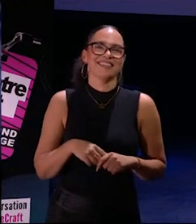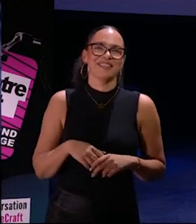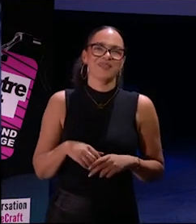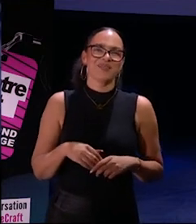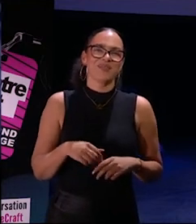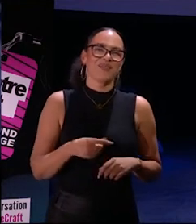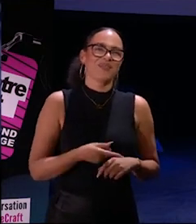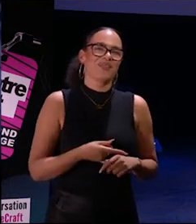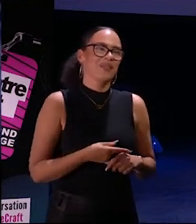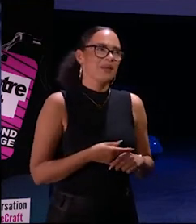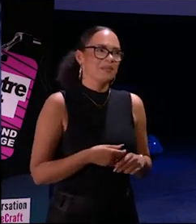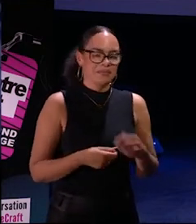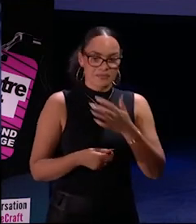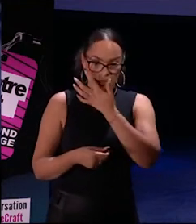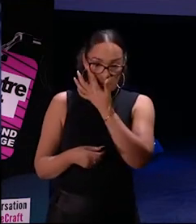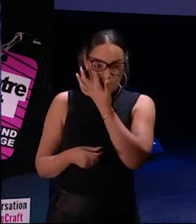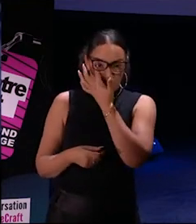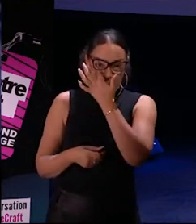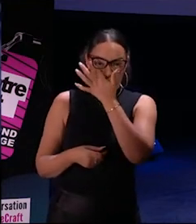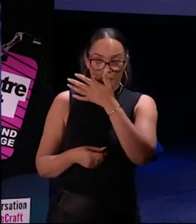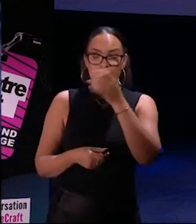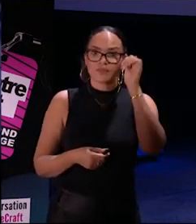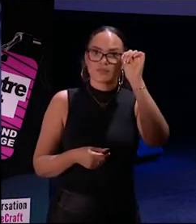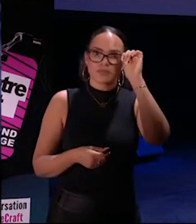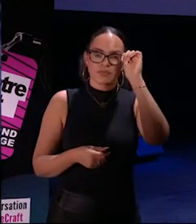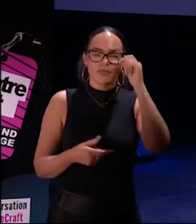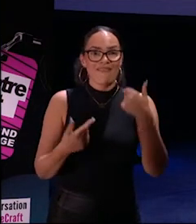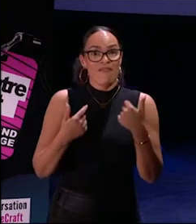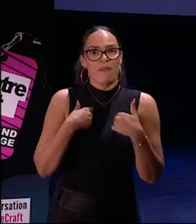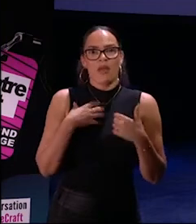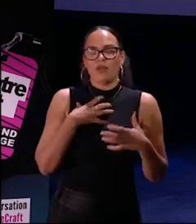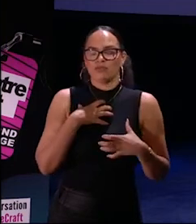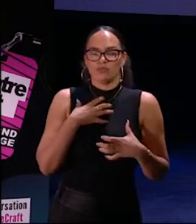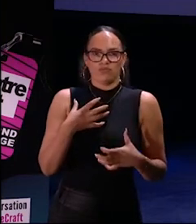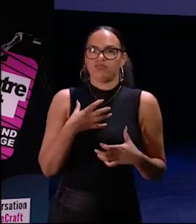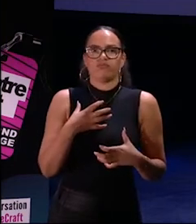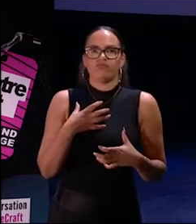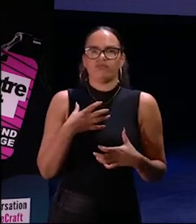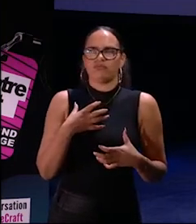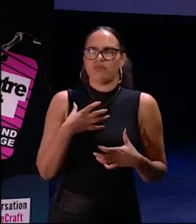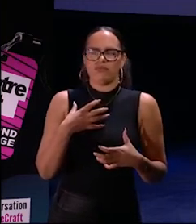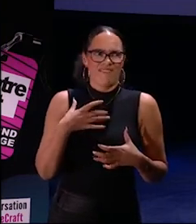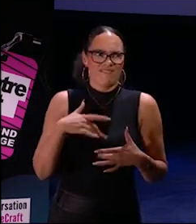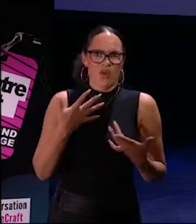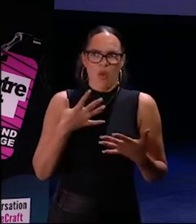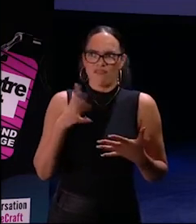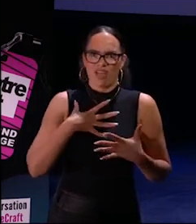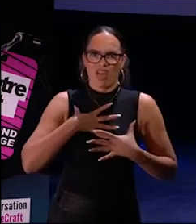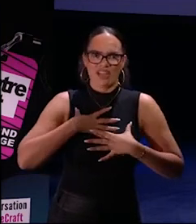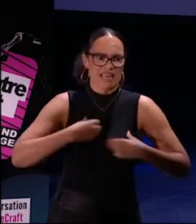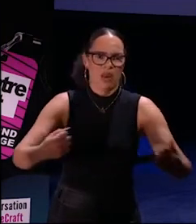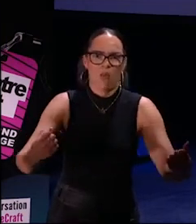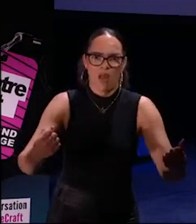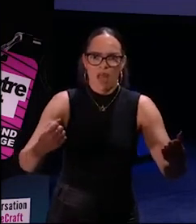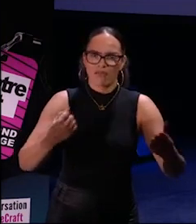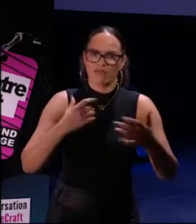And thank you. It was kind of a shock when everything's sort of taken away from you and everything's shut down, as you say,